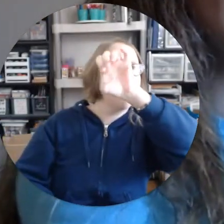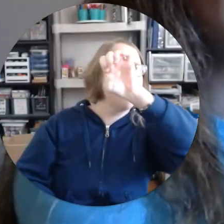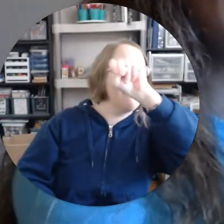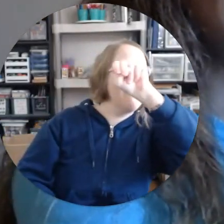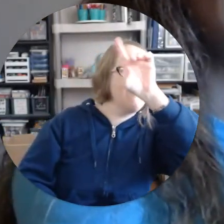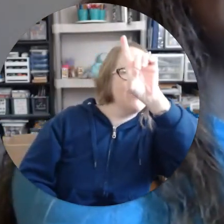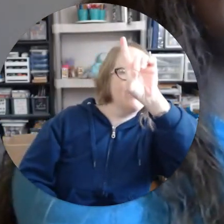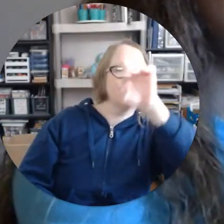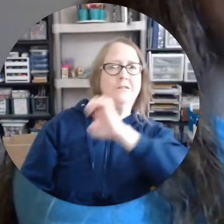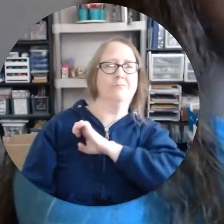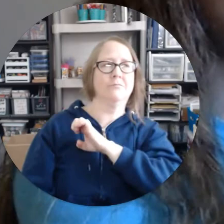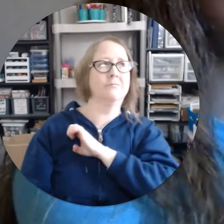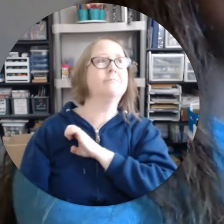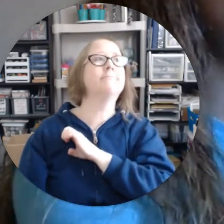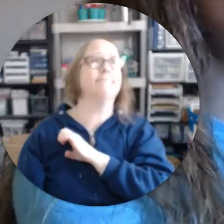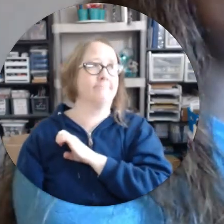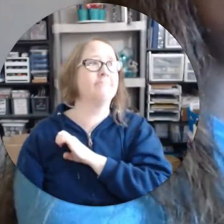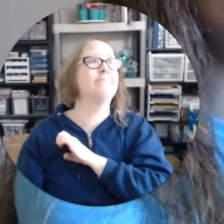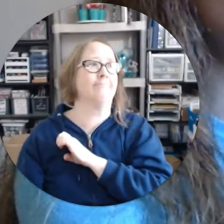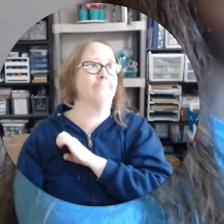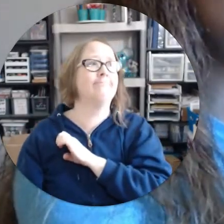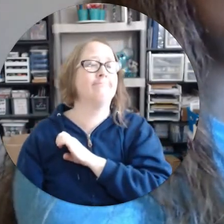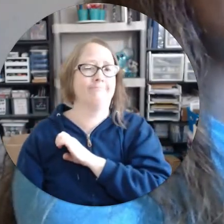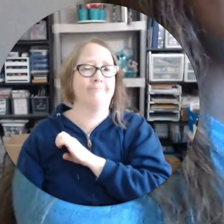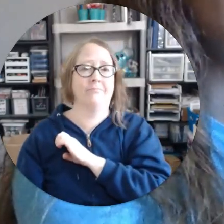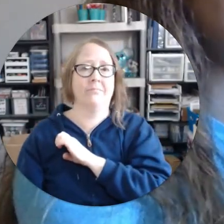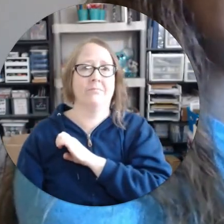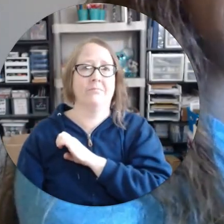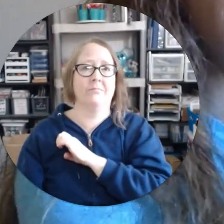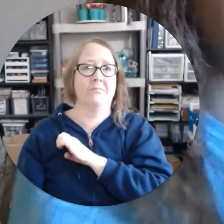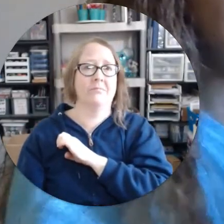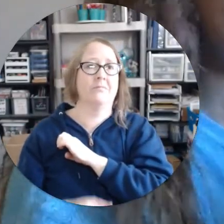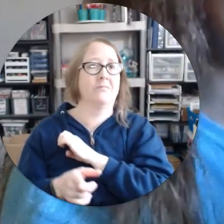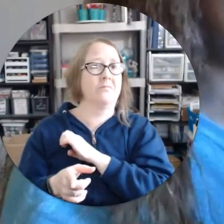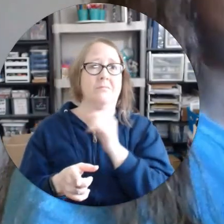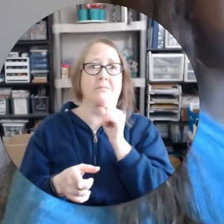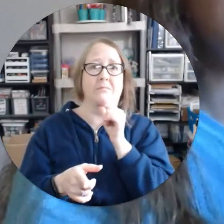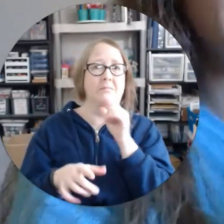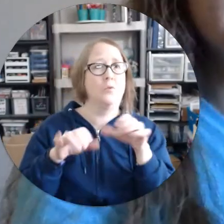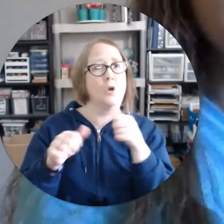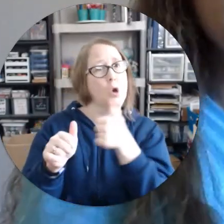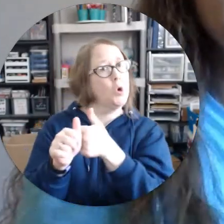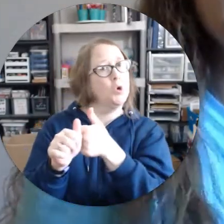Esperanza nodded. She hadn't been treating herself like a friend.